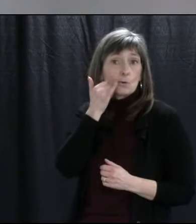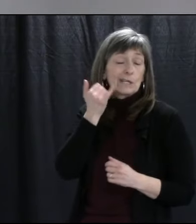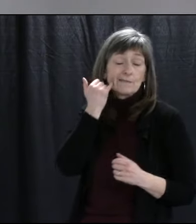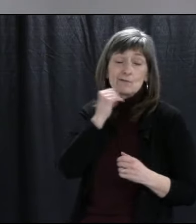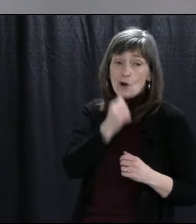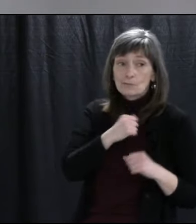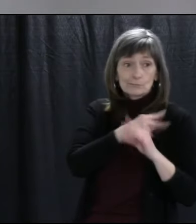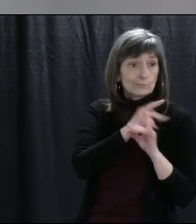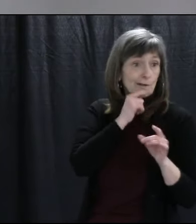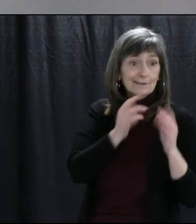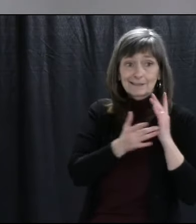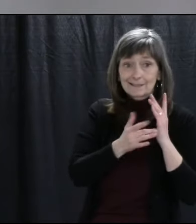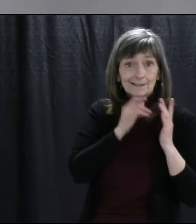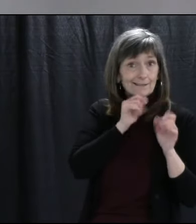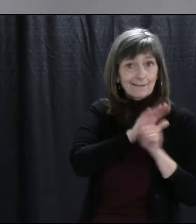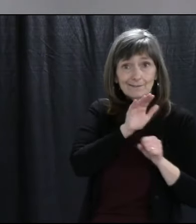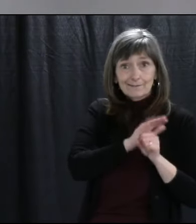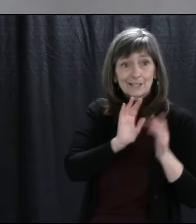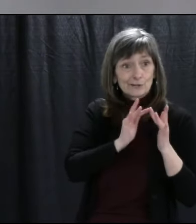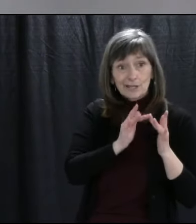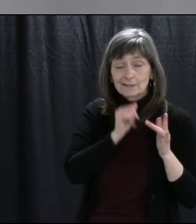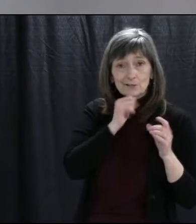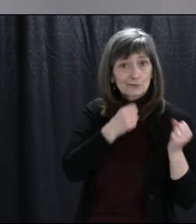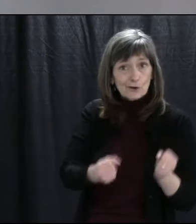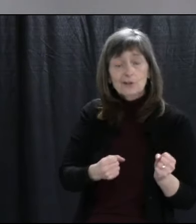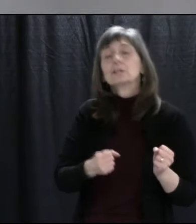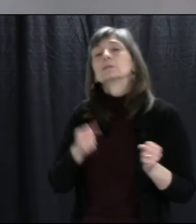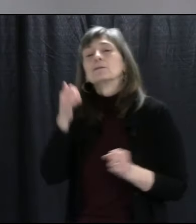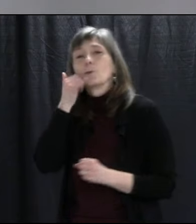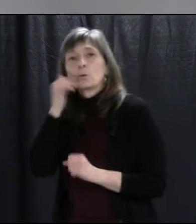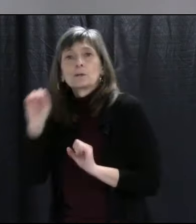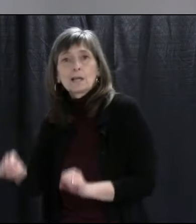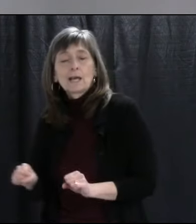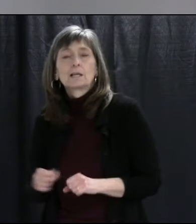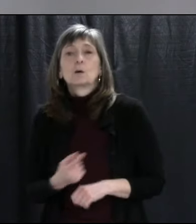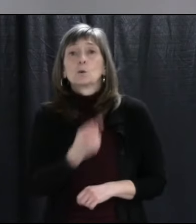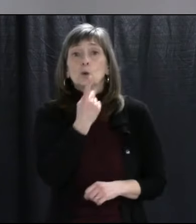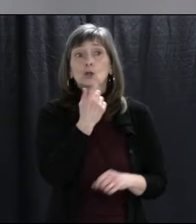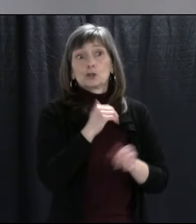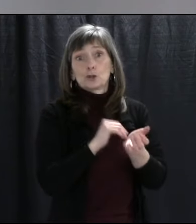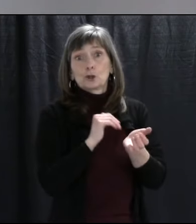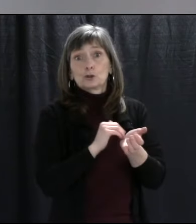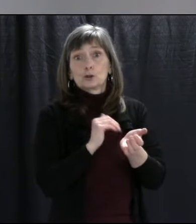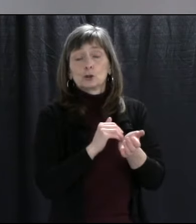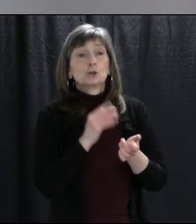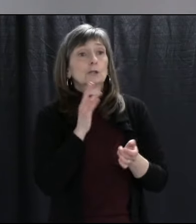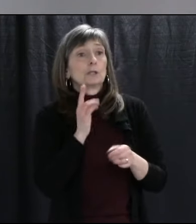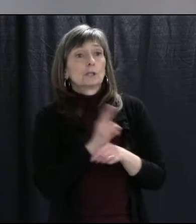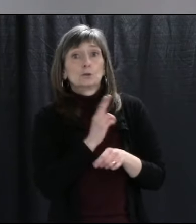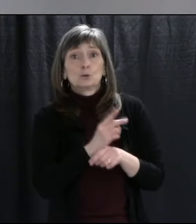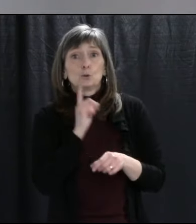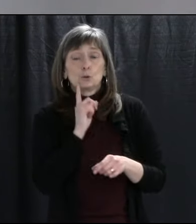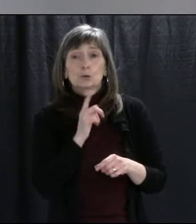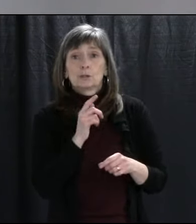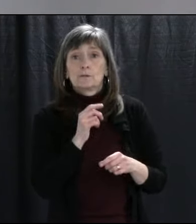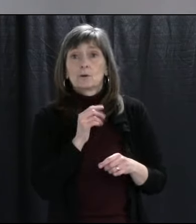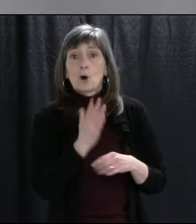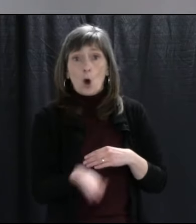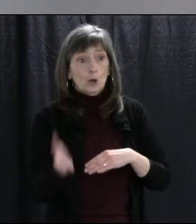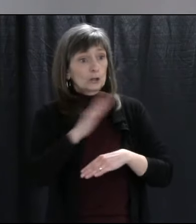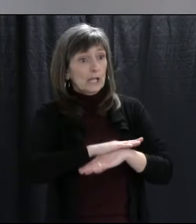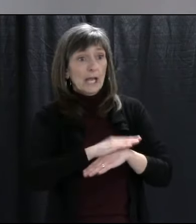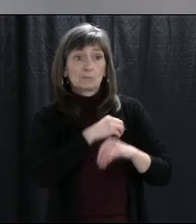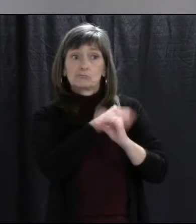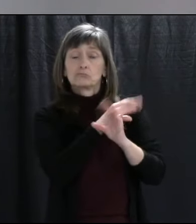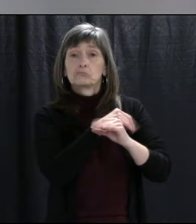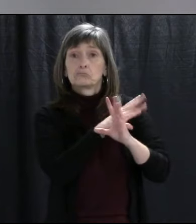as well. I have had information from a practitioner who used this for her full day and found it a